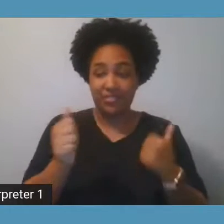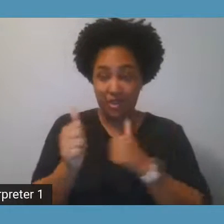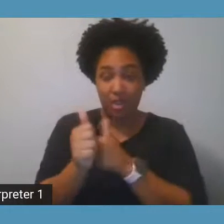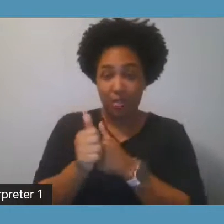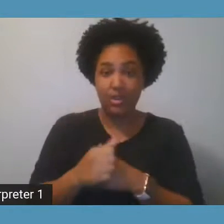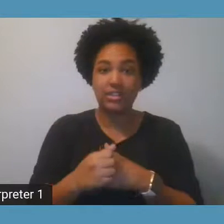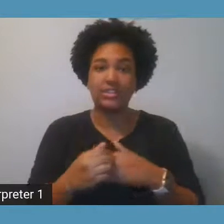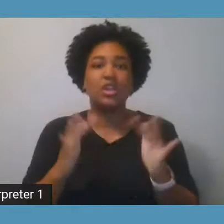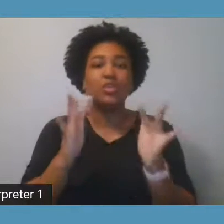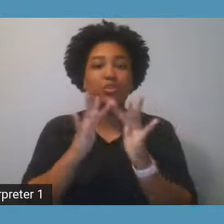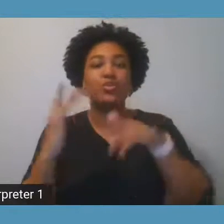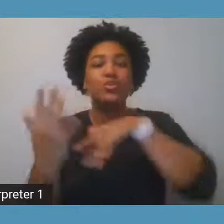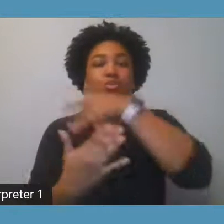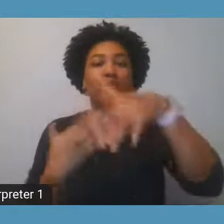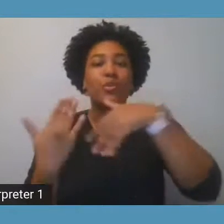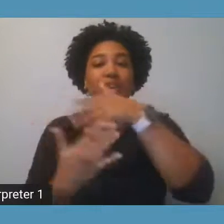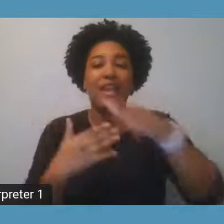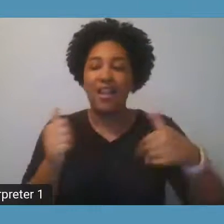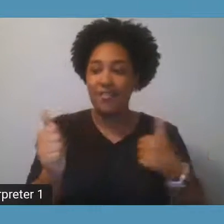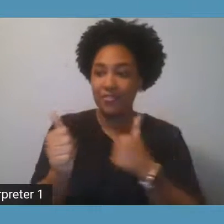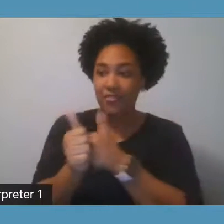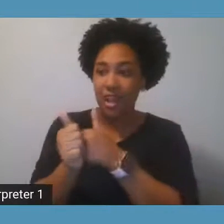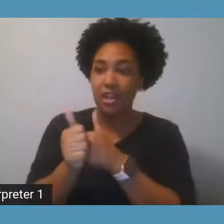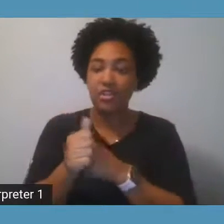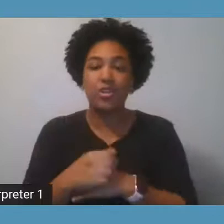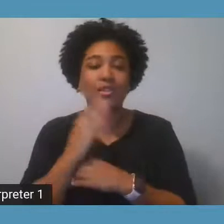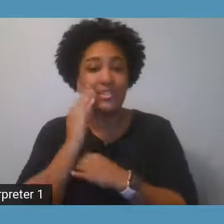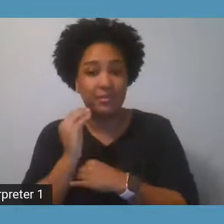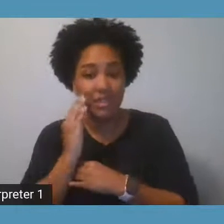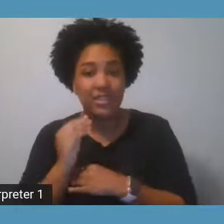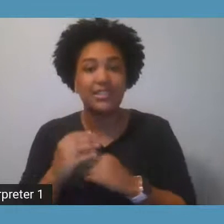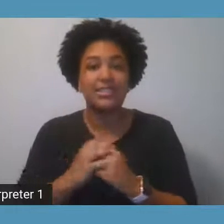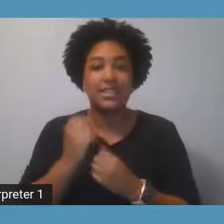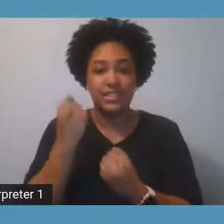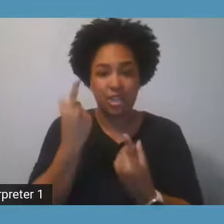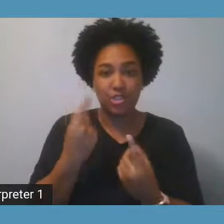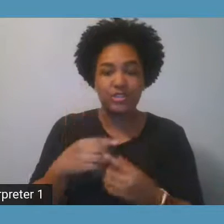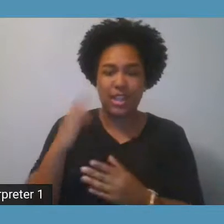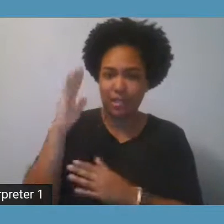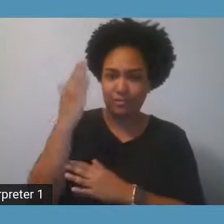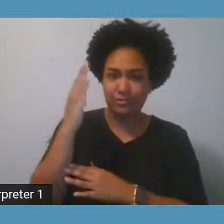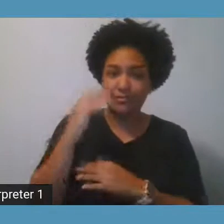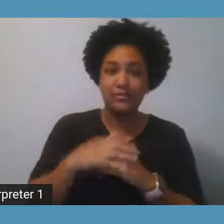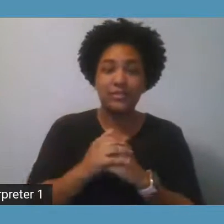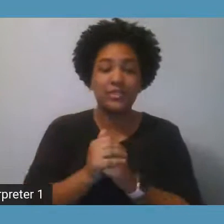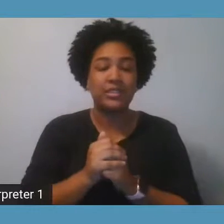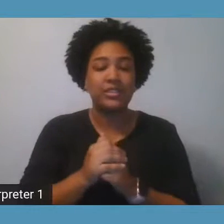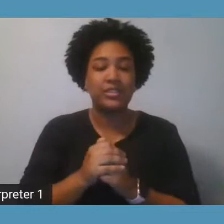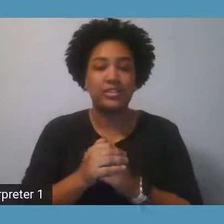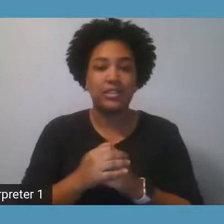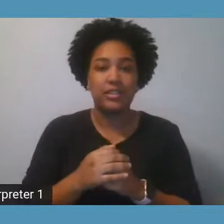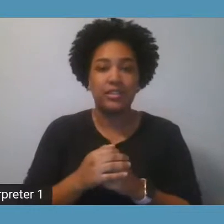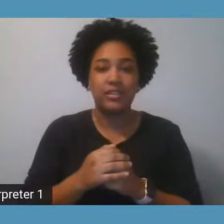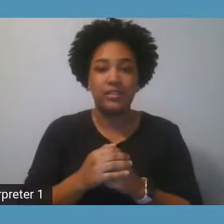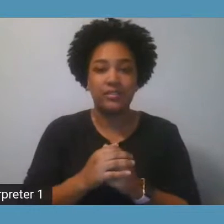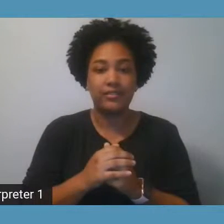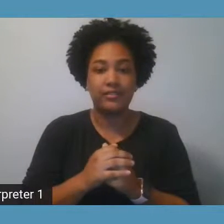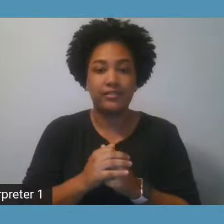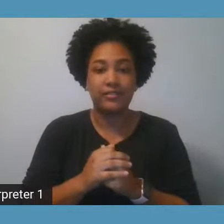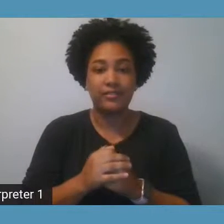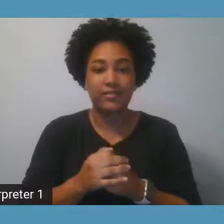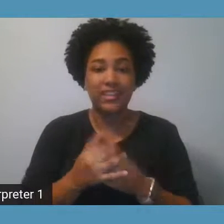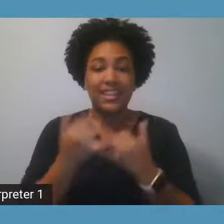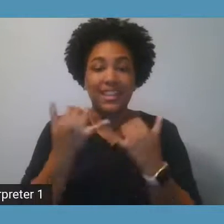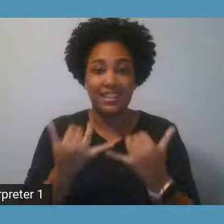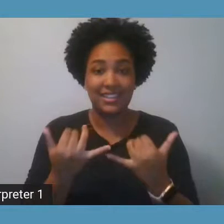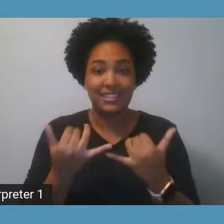of future programs. Links to our social media channels will be posted in the chat area. And now it is my